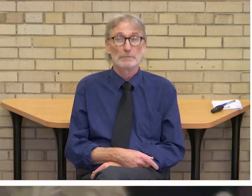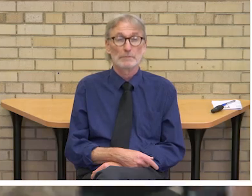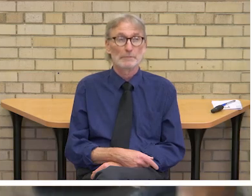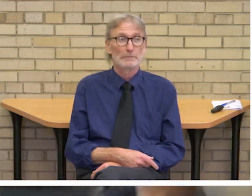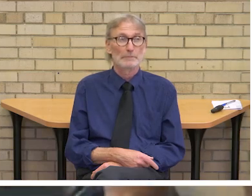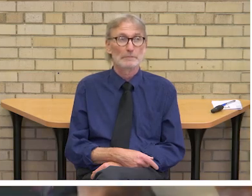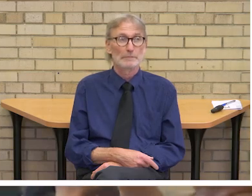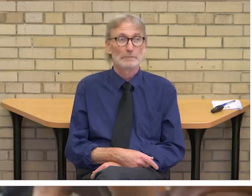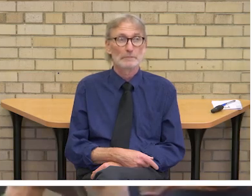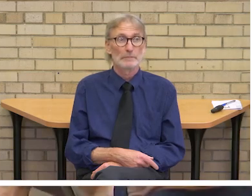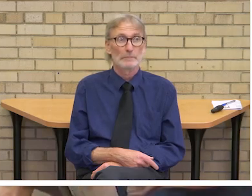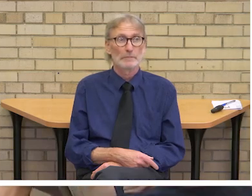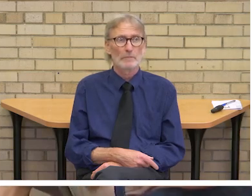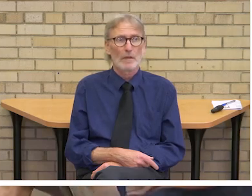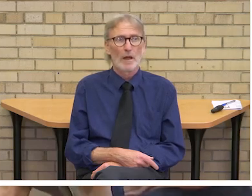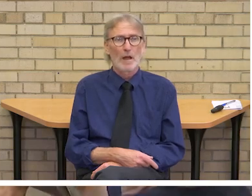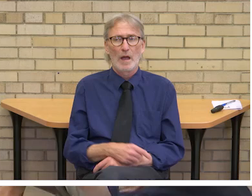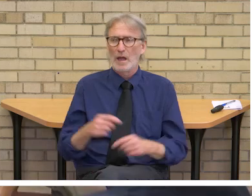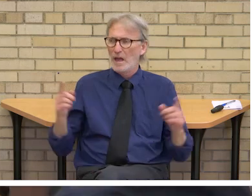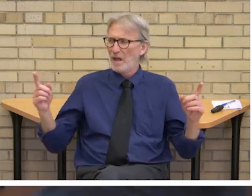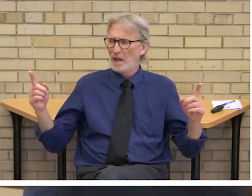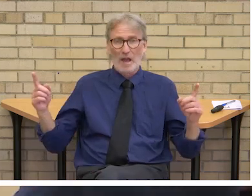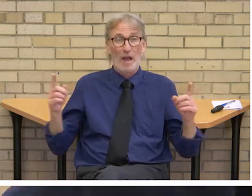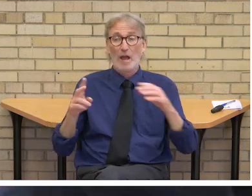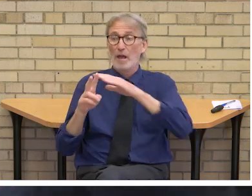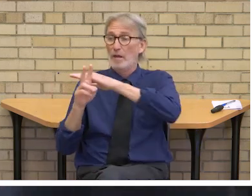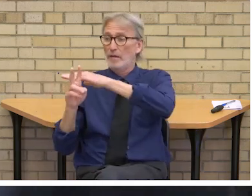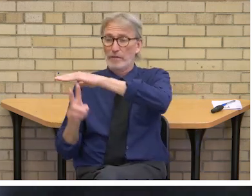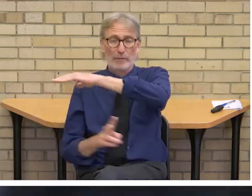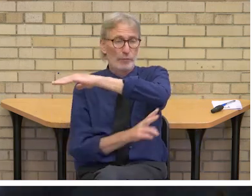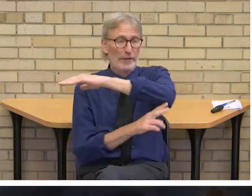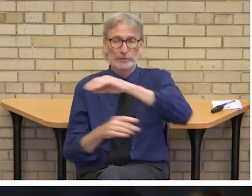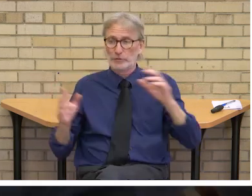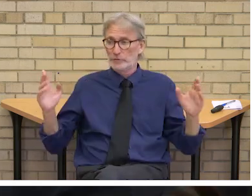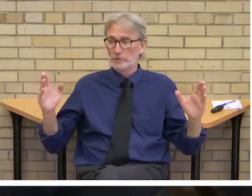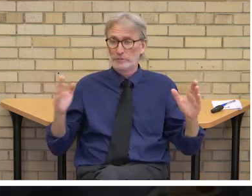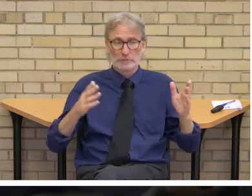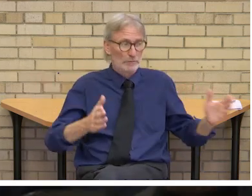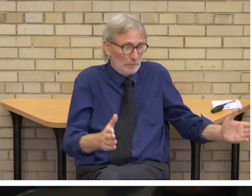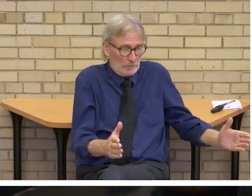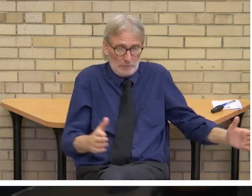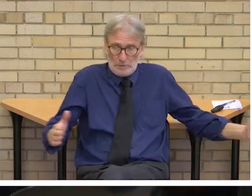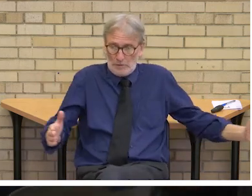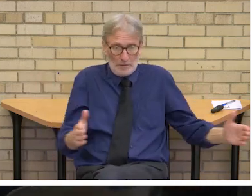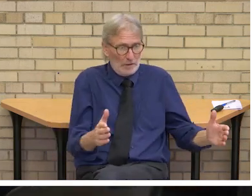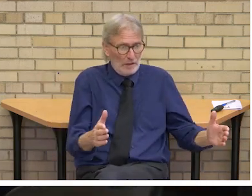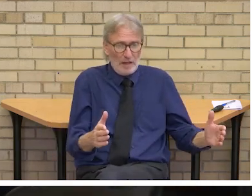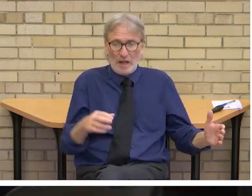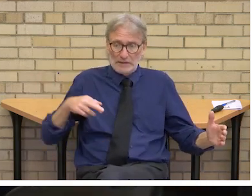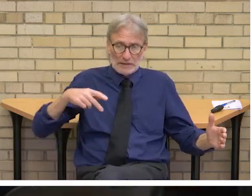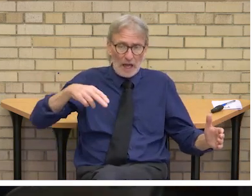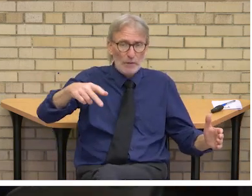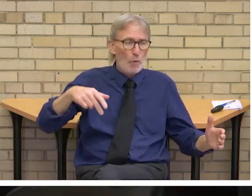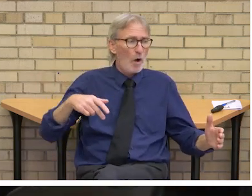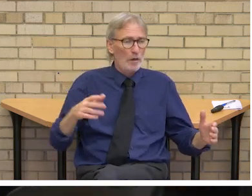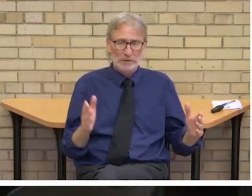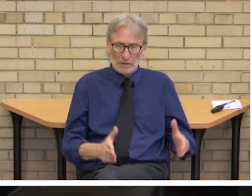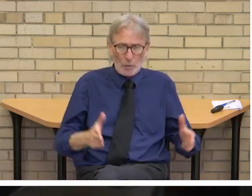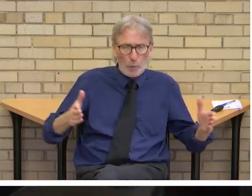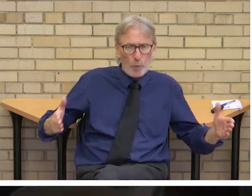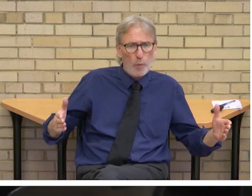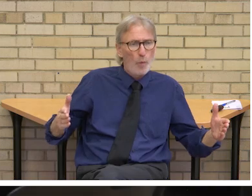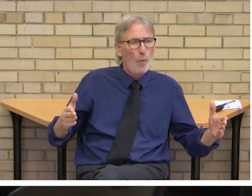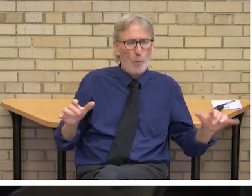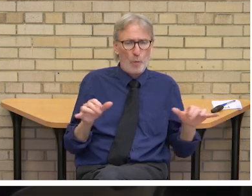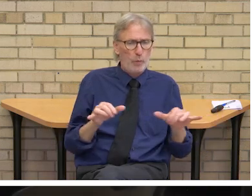So will the span of the bridge, including the sidewalks, be the same width as it is now? I mean, are